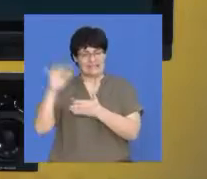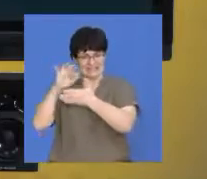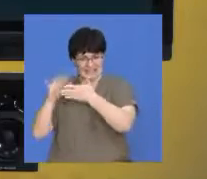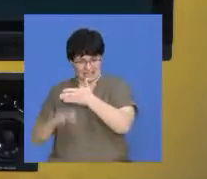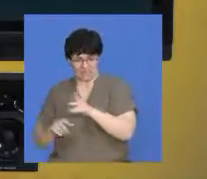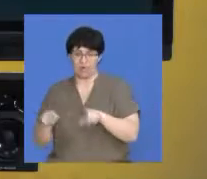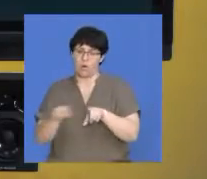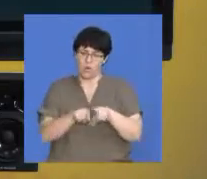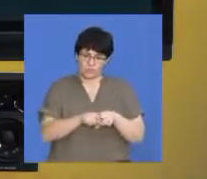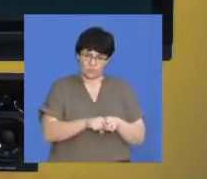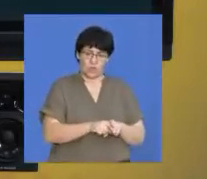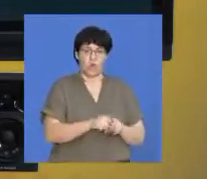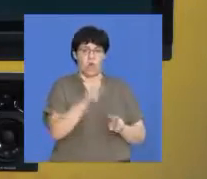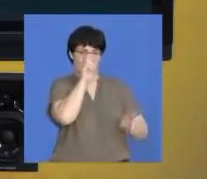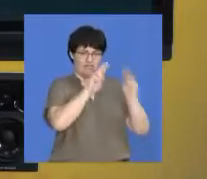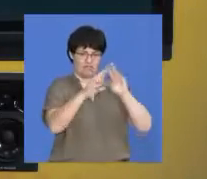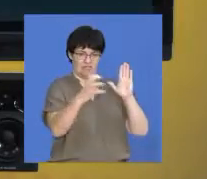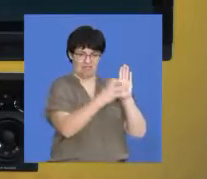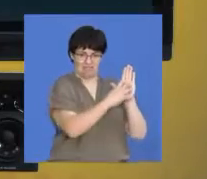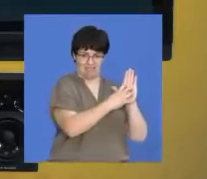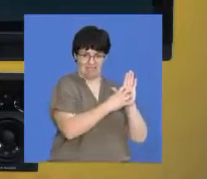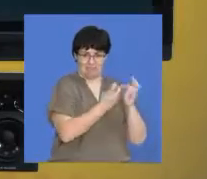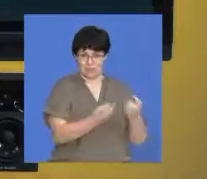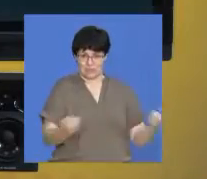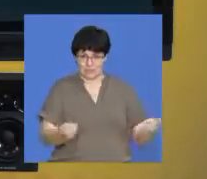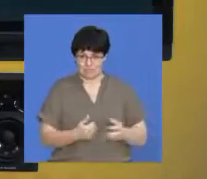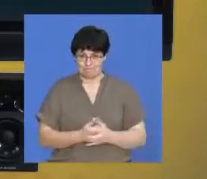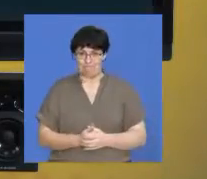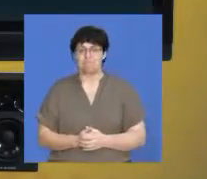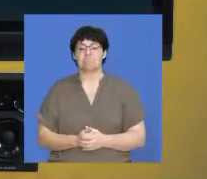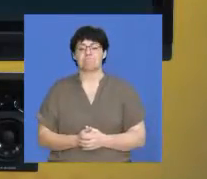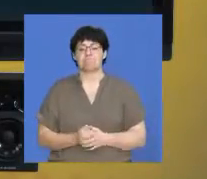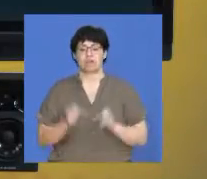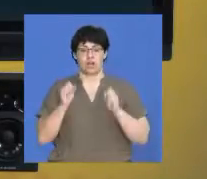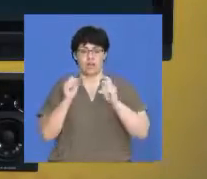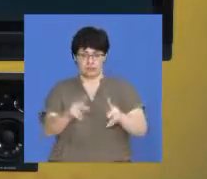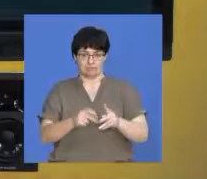textual and visual sources. Okay, now